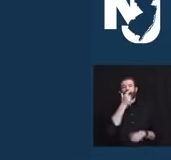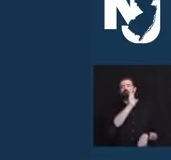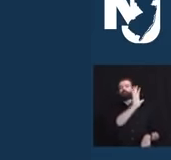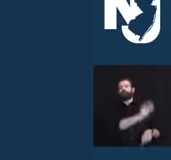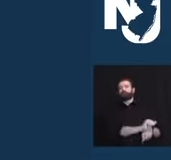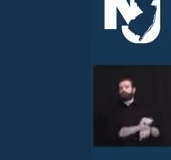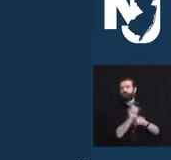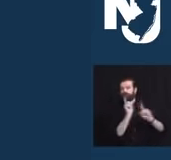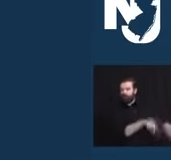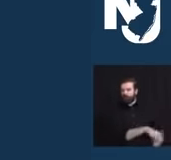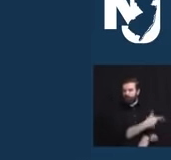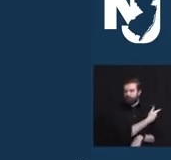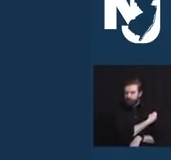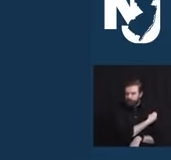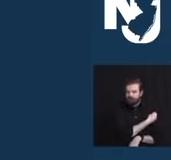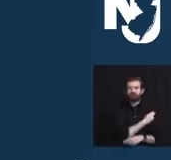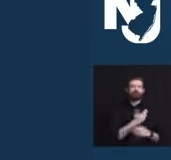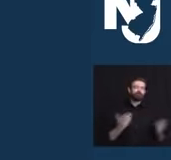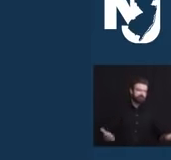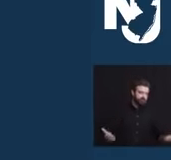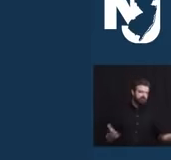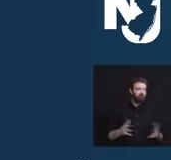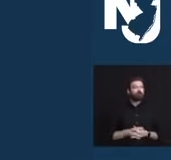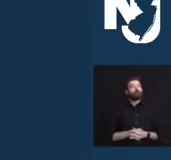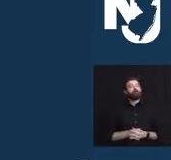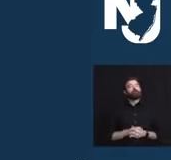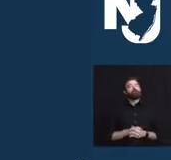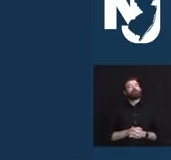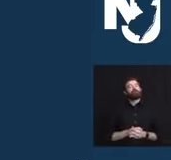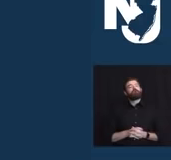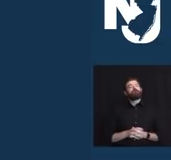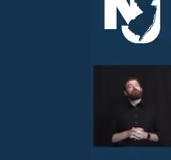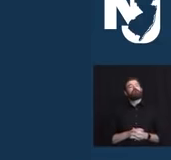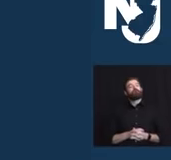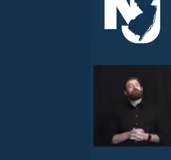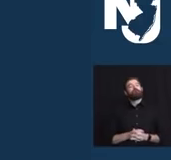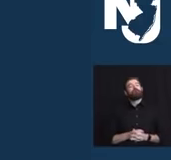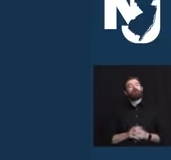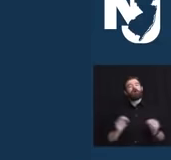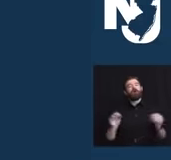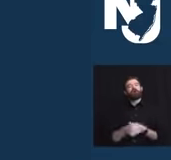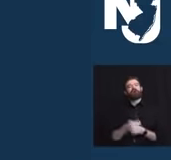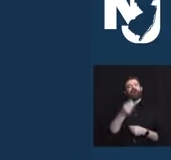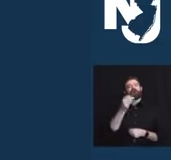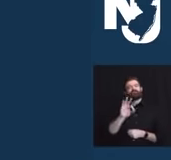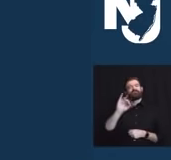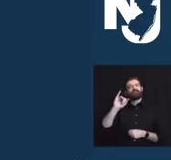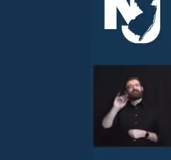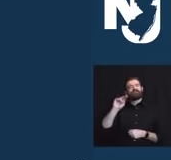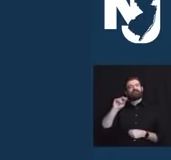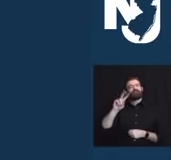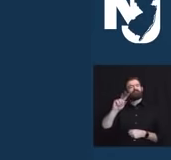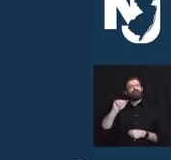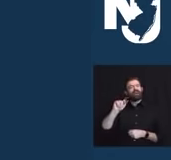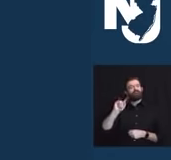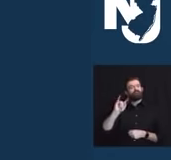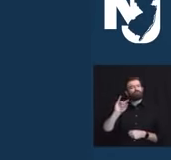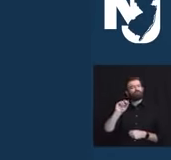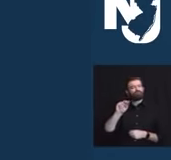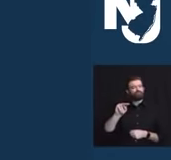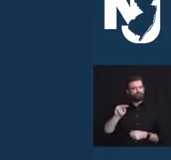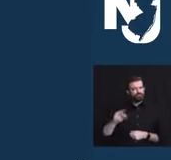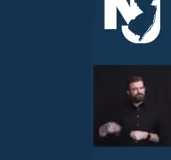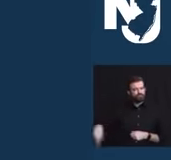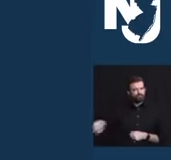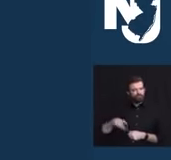Beth Novak is working with the Department of Health to begin a targeted email program to the hundreds of thousands of New Jerseyans